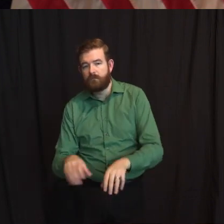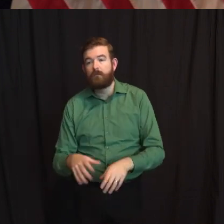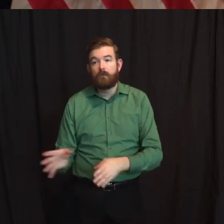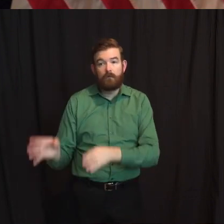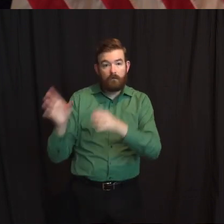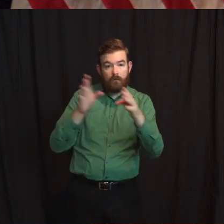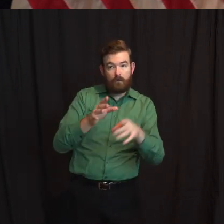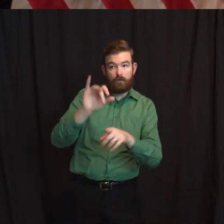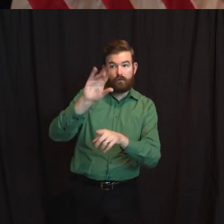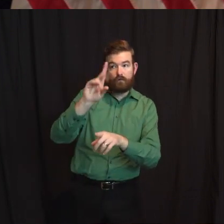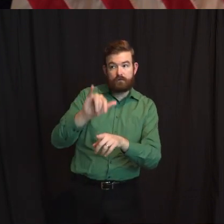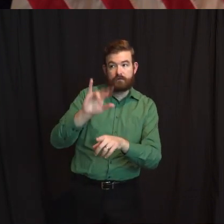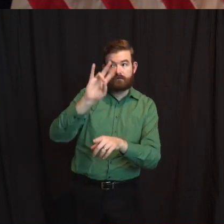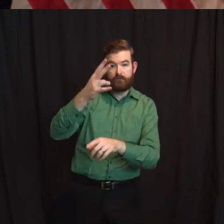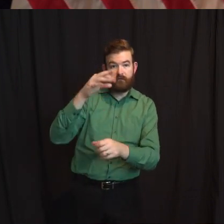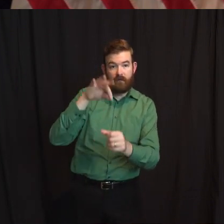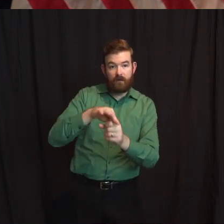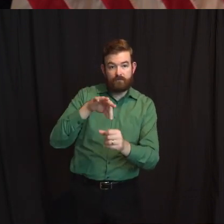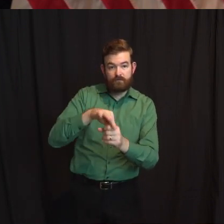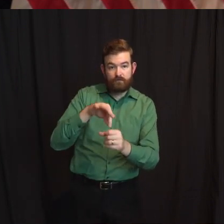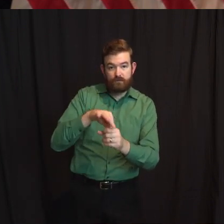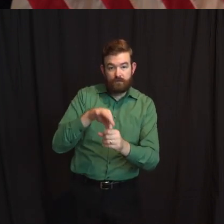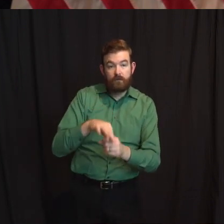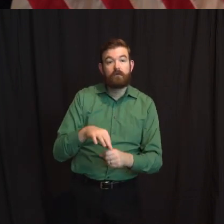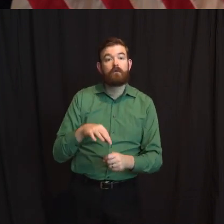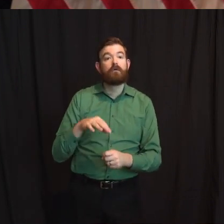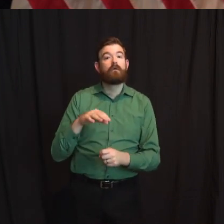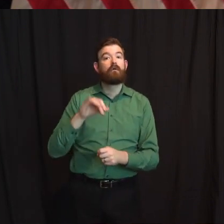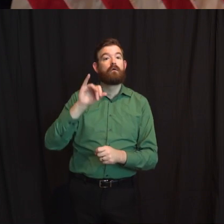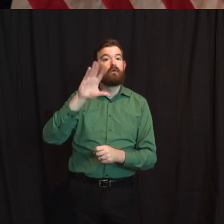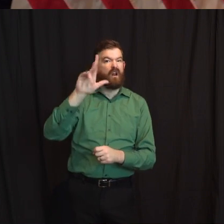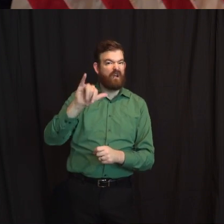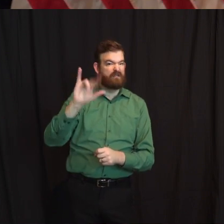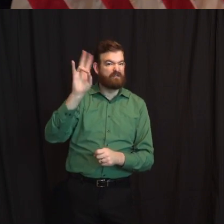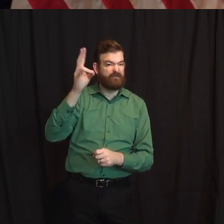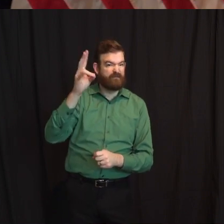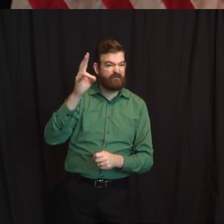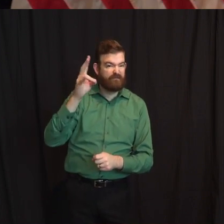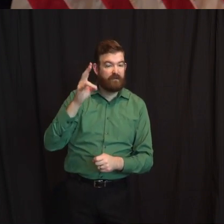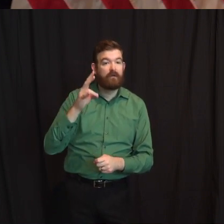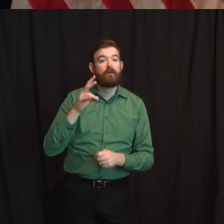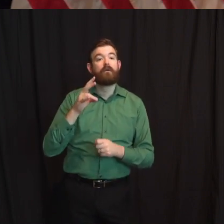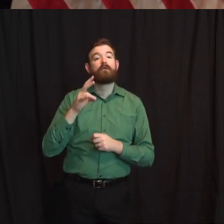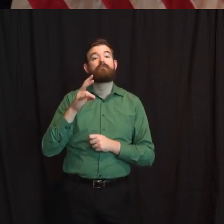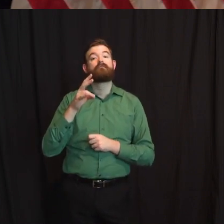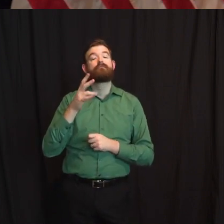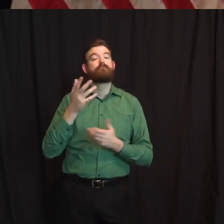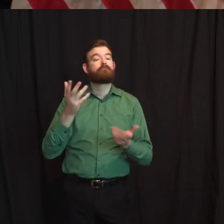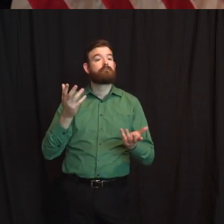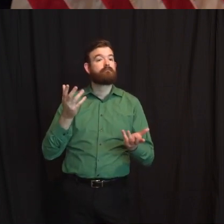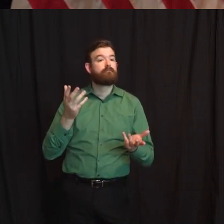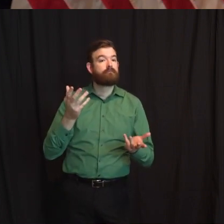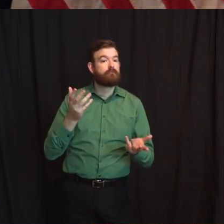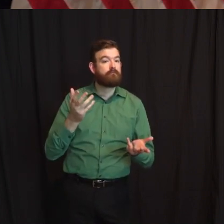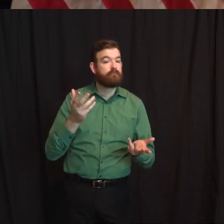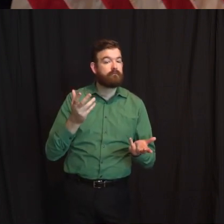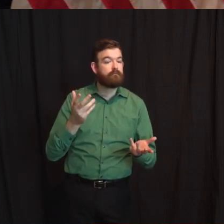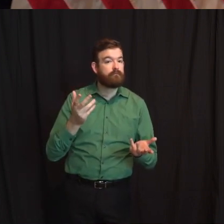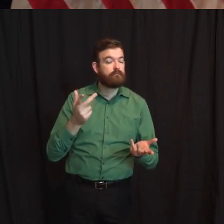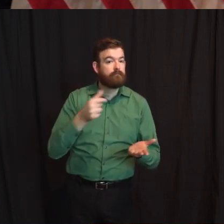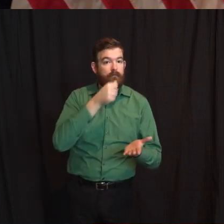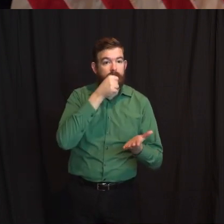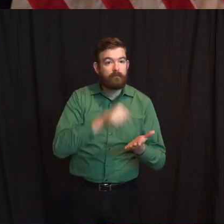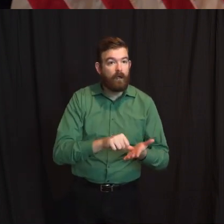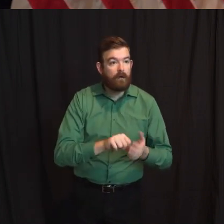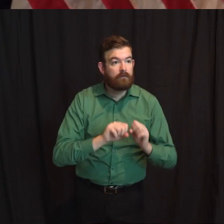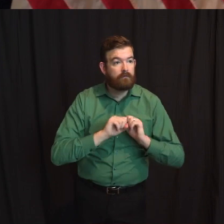for folks to vote by mail, why wouldn't you send mail-in ballots to unaffiliated voters as well as the party members? And